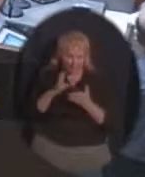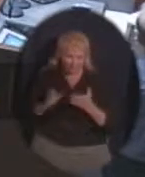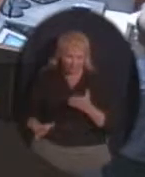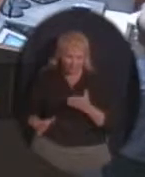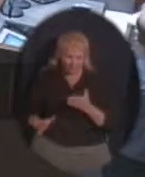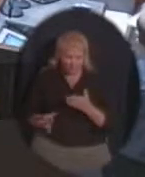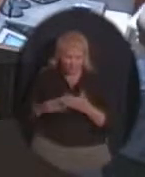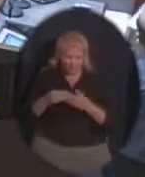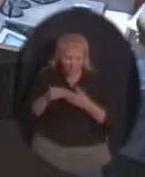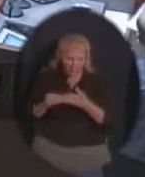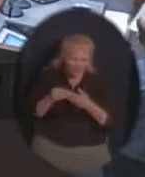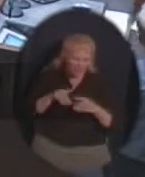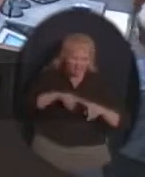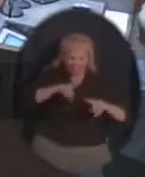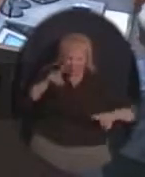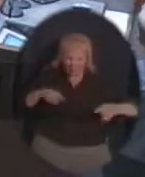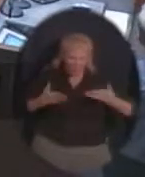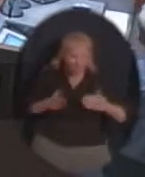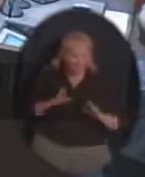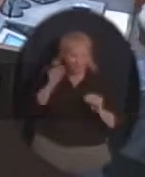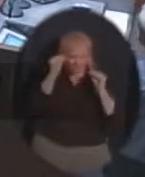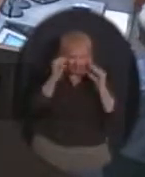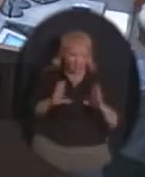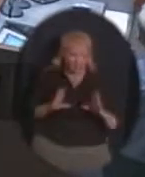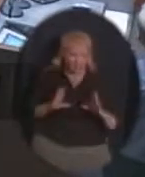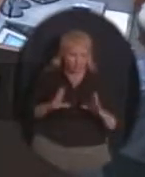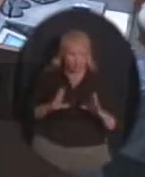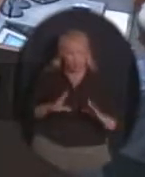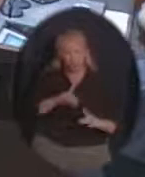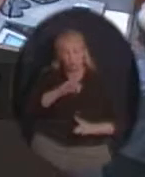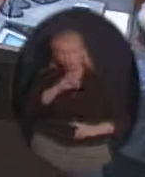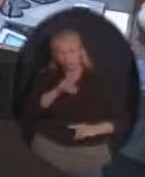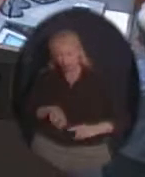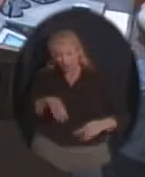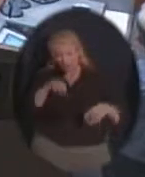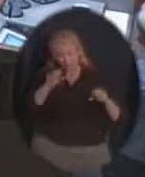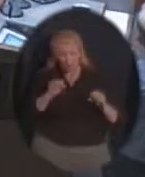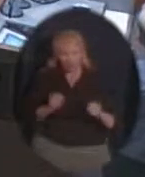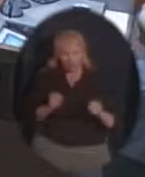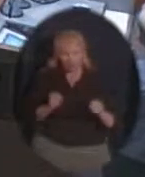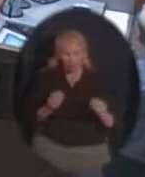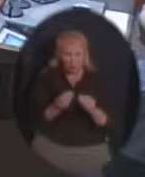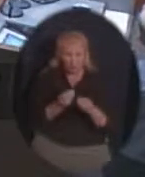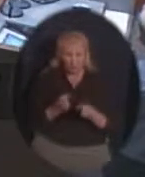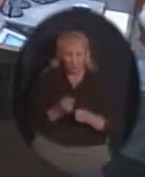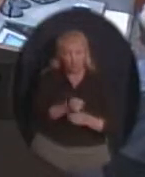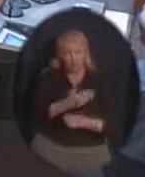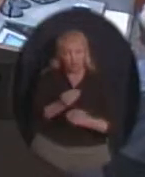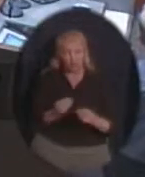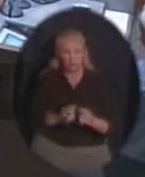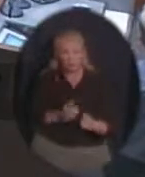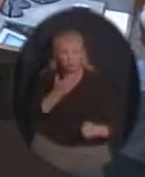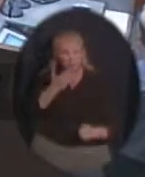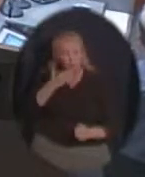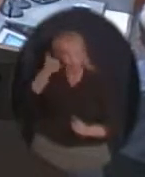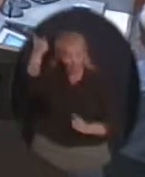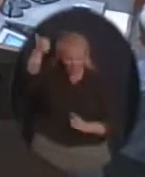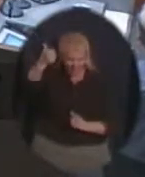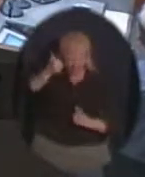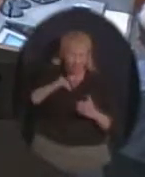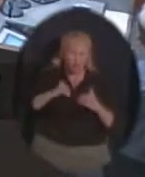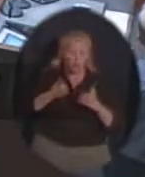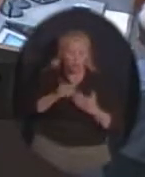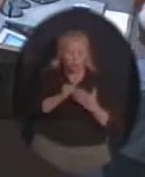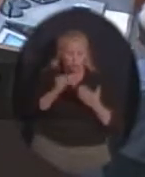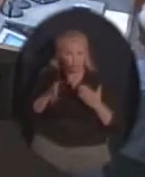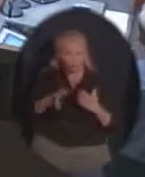of teaching. So, in fact, it could truly enhance some of what is happening in the classroom when you talk about integration of subjects,